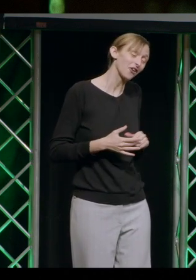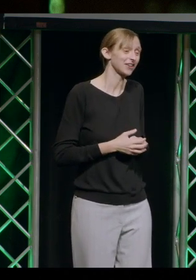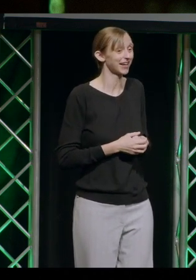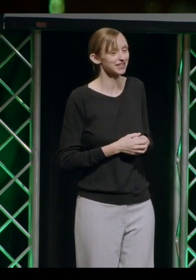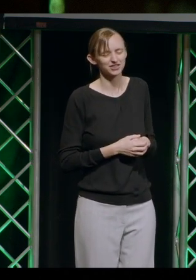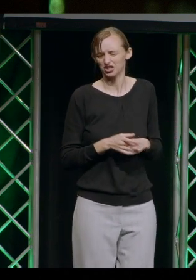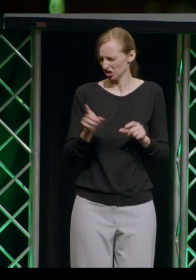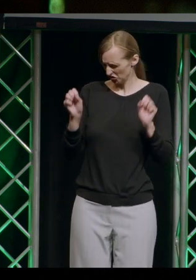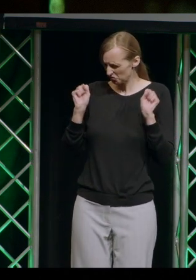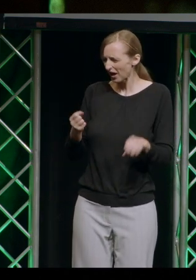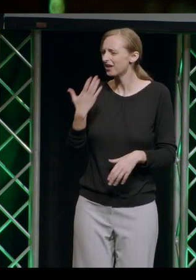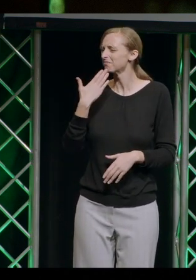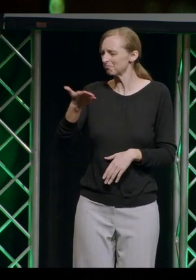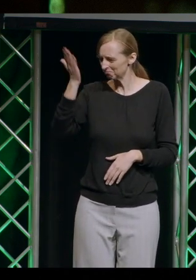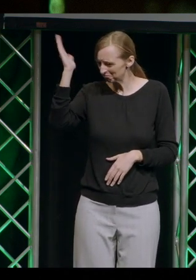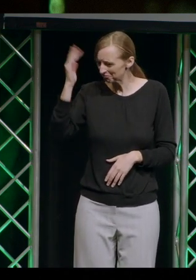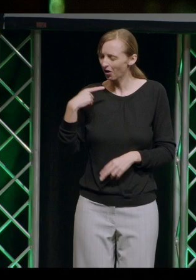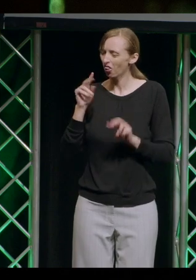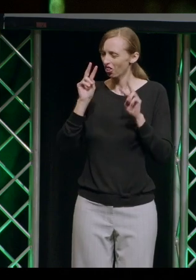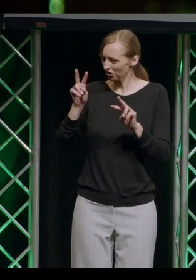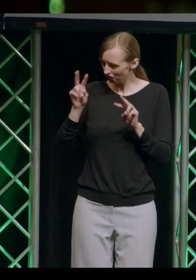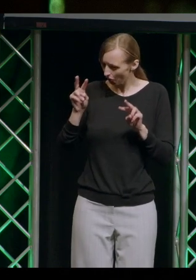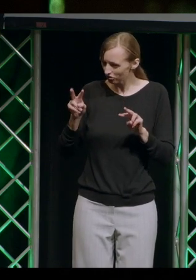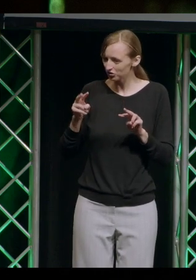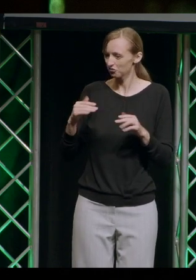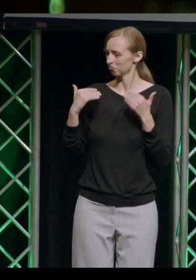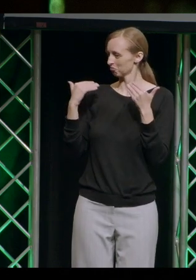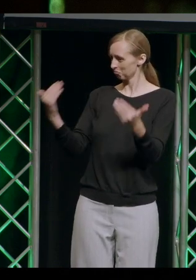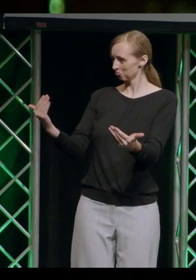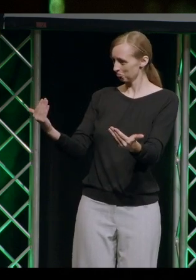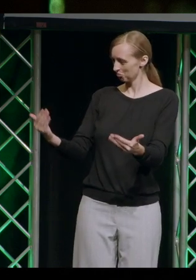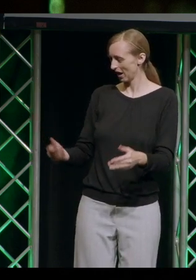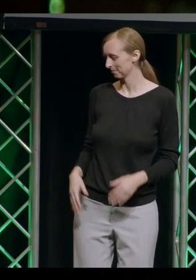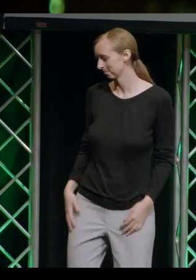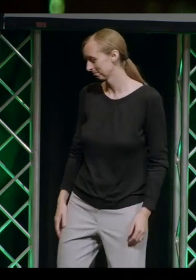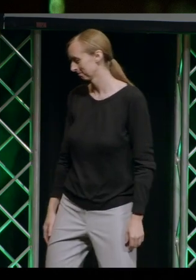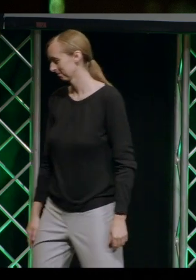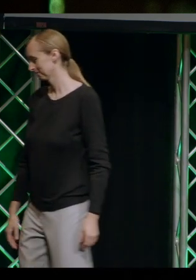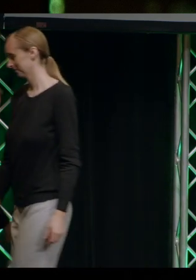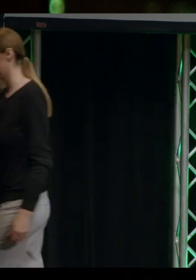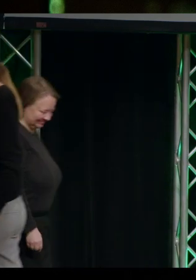you've got this. We're looking forward to your presentation. Go ahead and take it away.